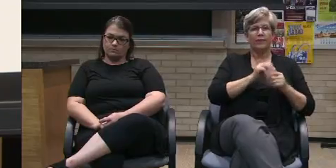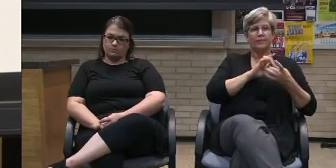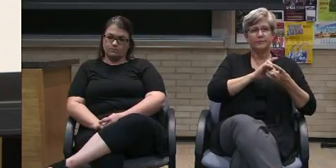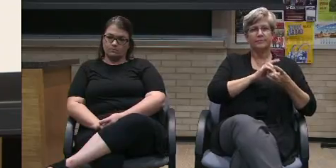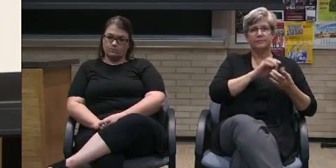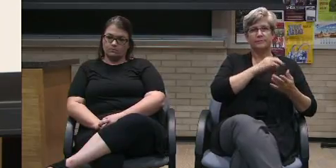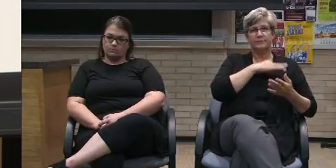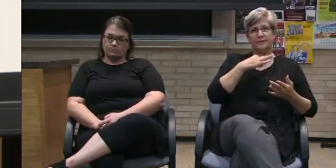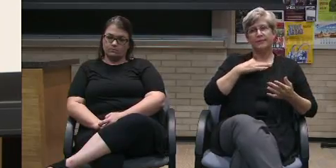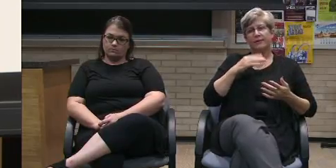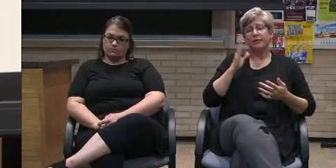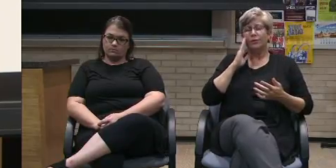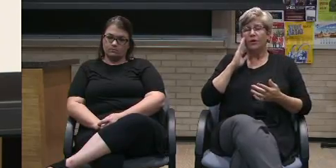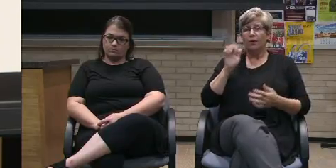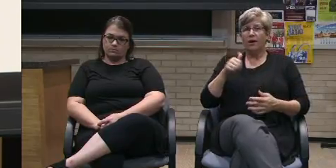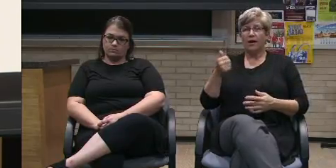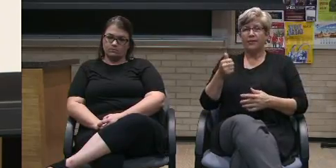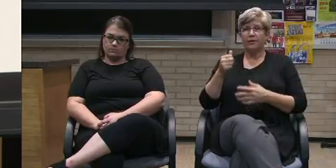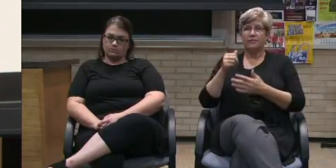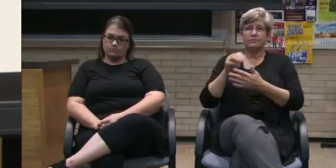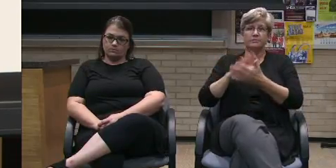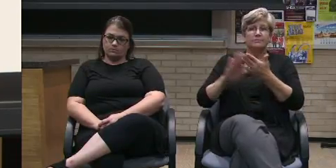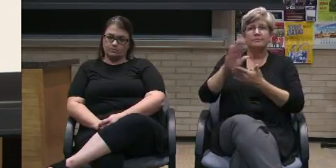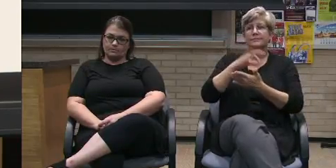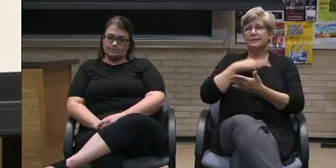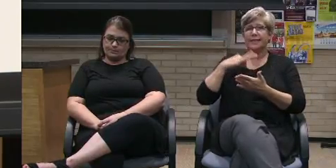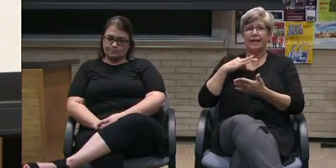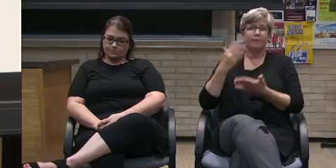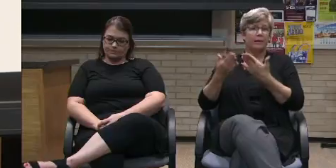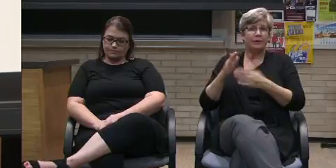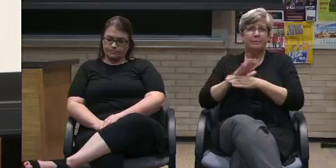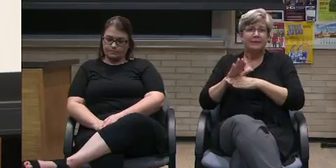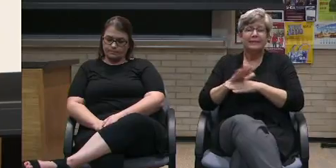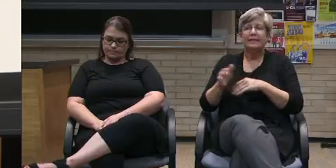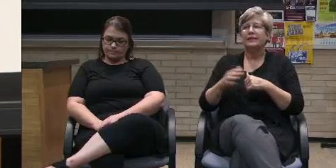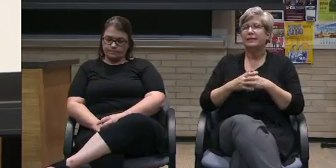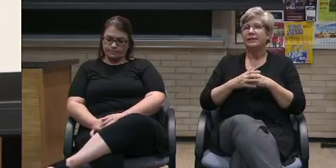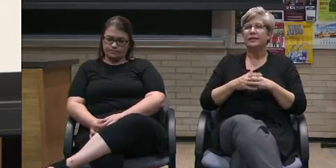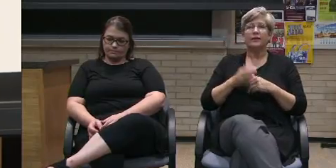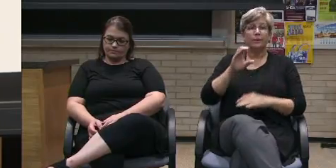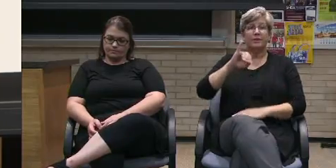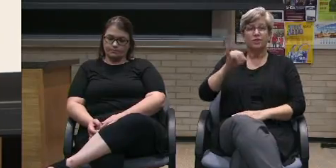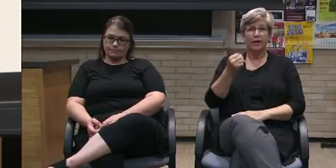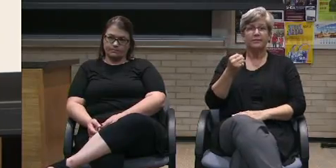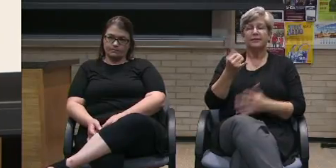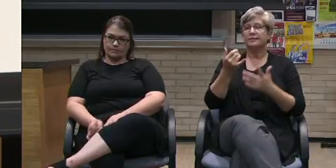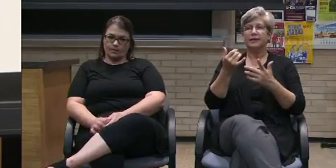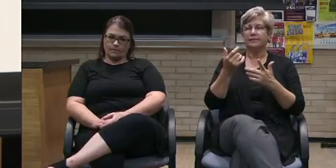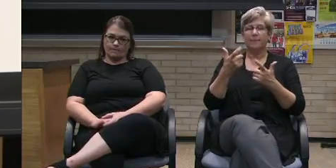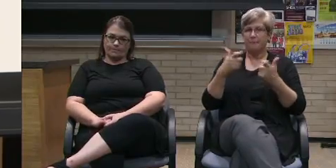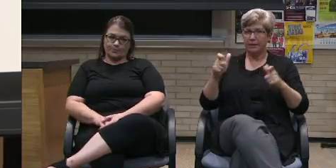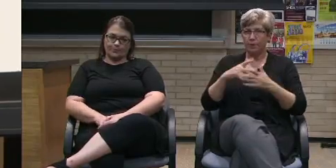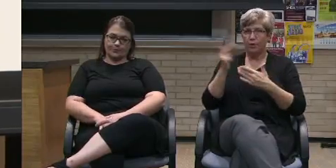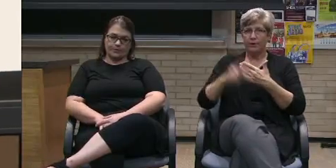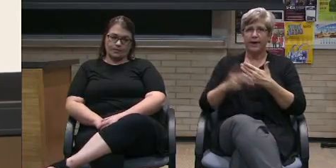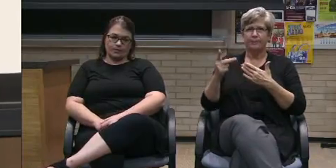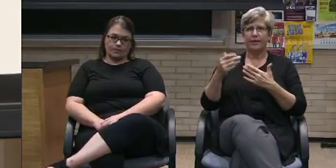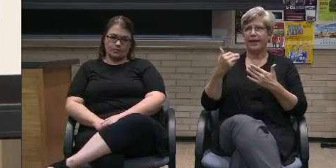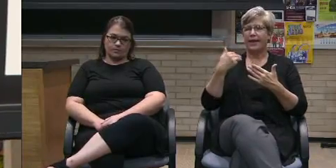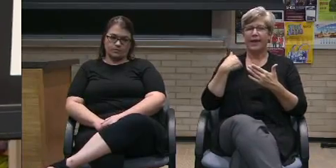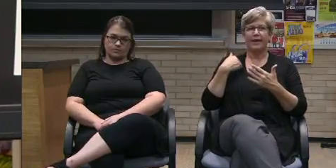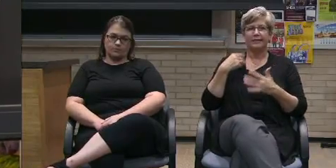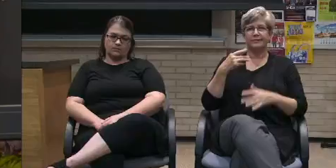colleague who is incredibly busy, criminal justice has way too many majors and too few faculty, 110